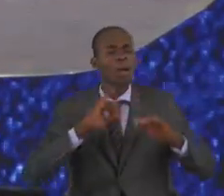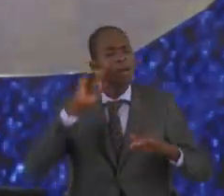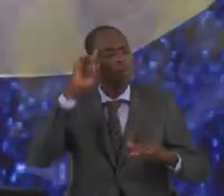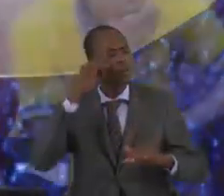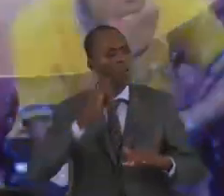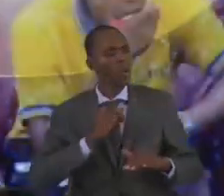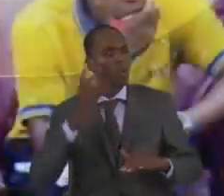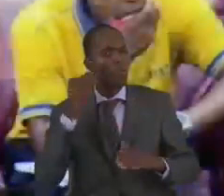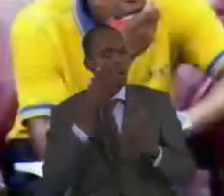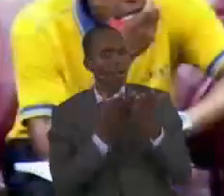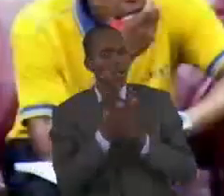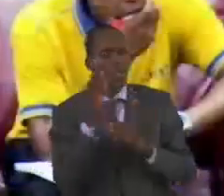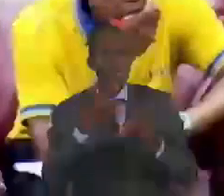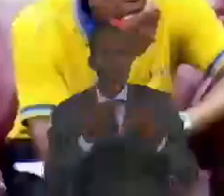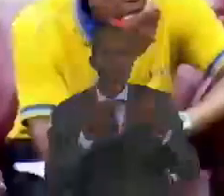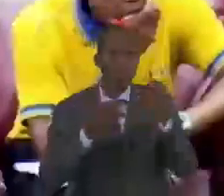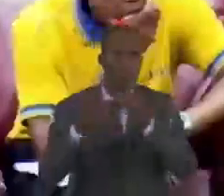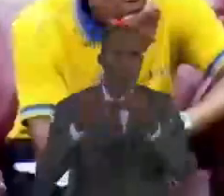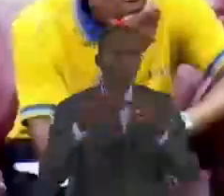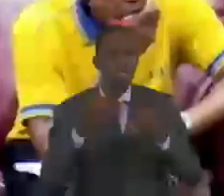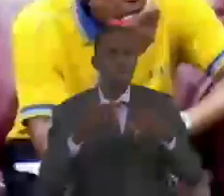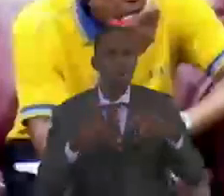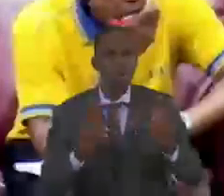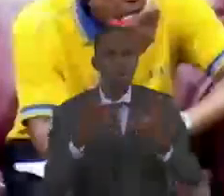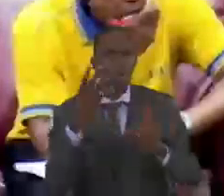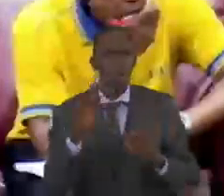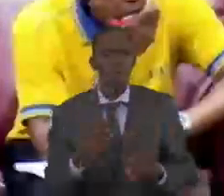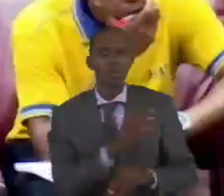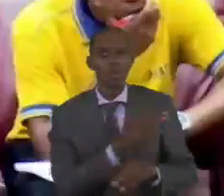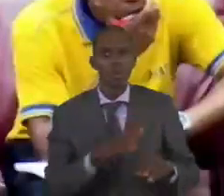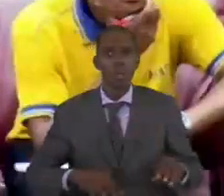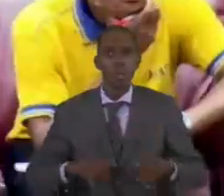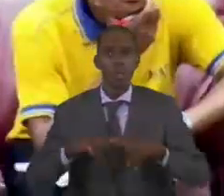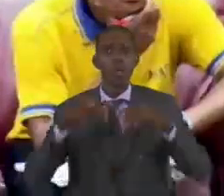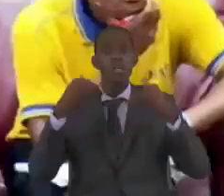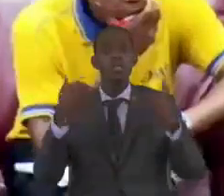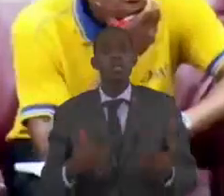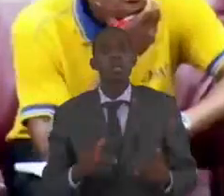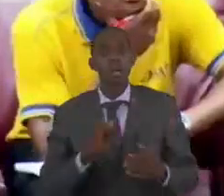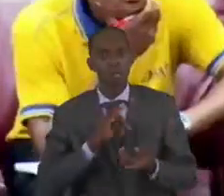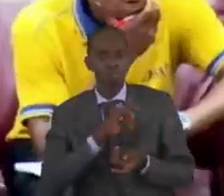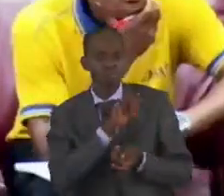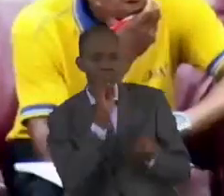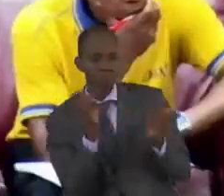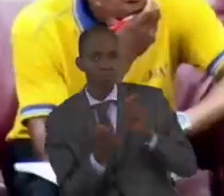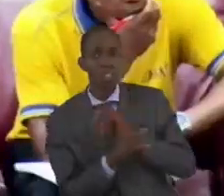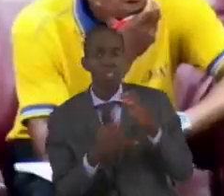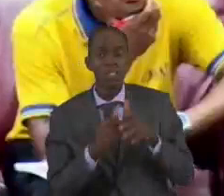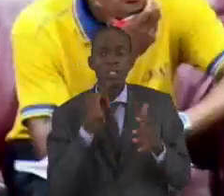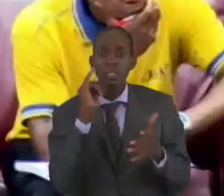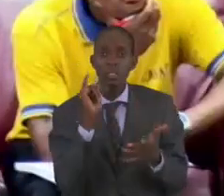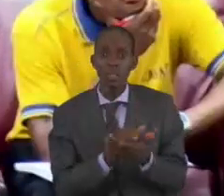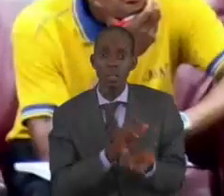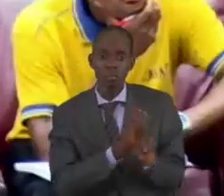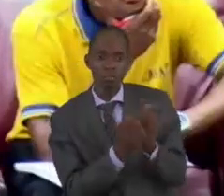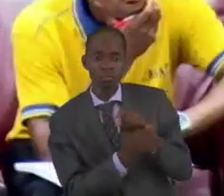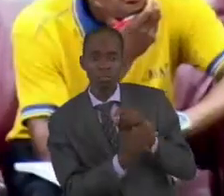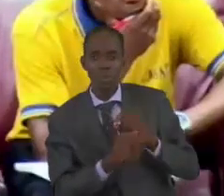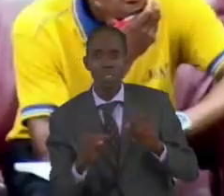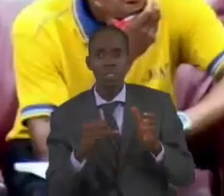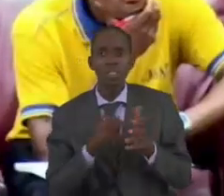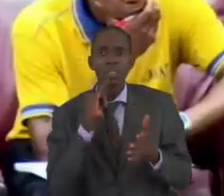in fighting the way of Christ. But now I turn. It is that turning, it is